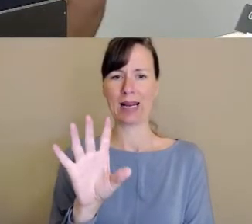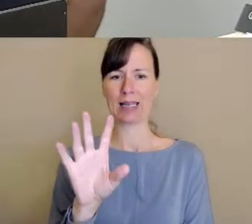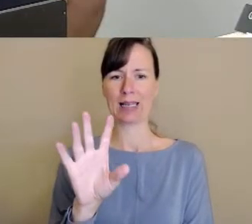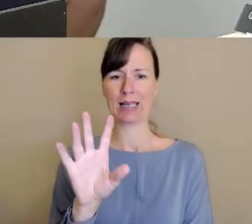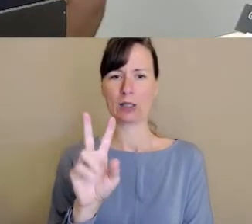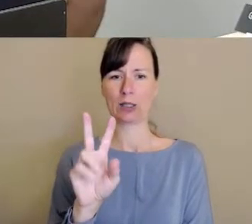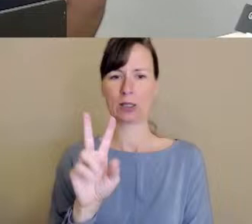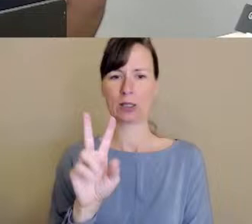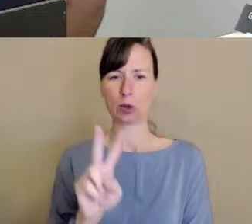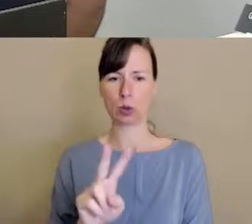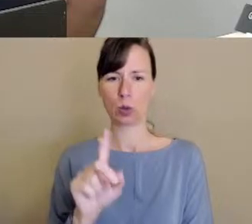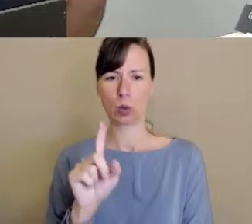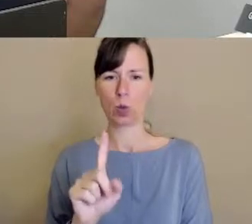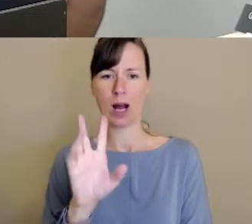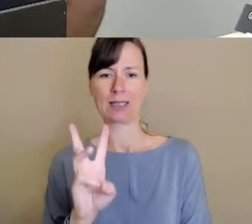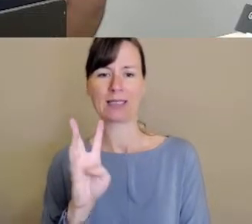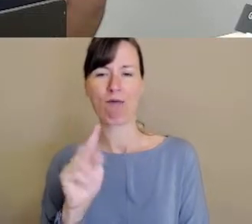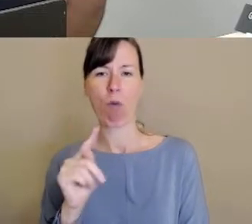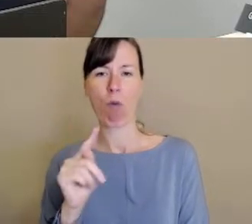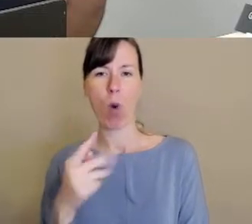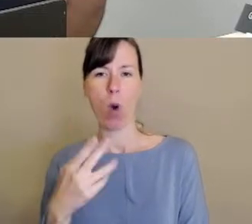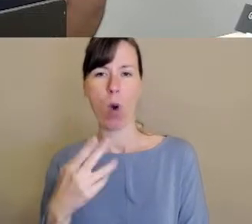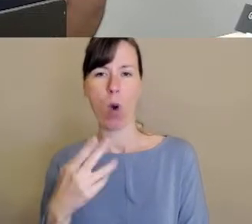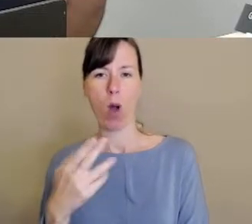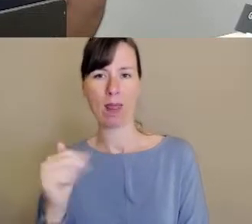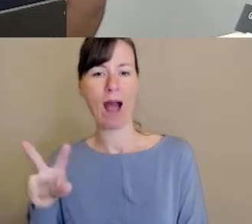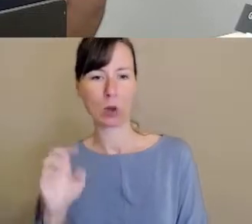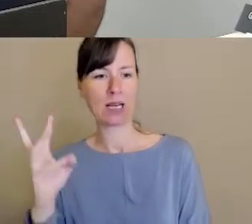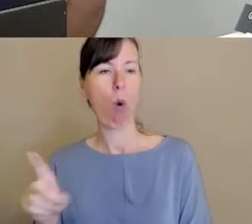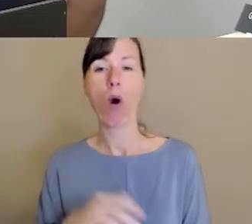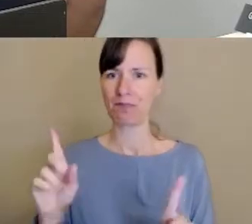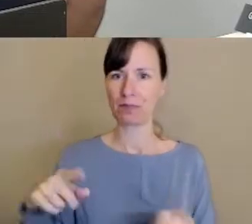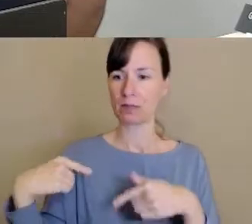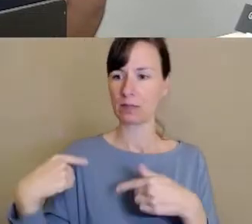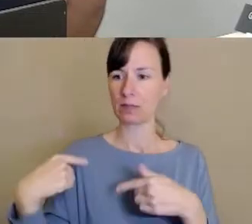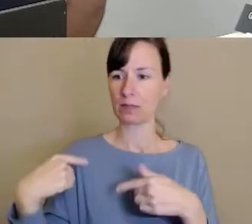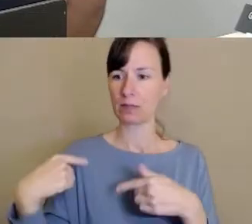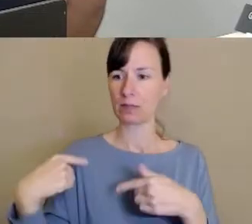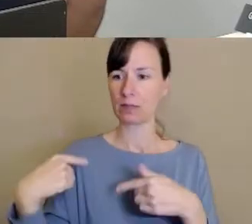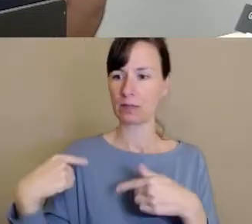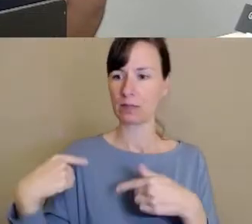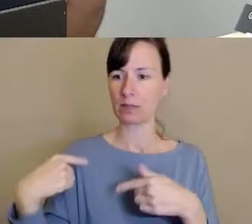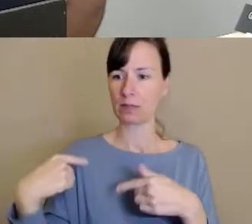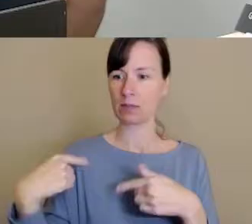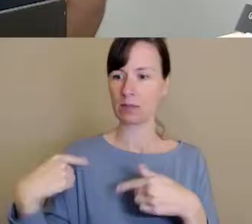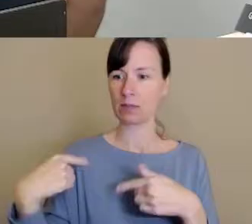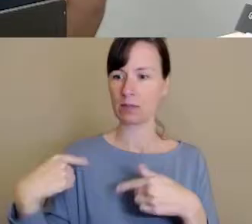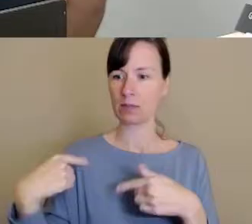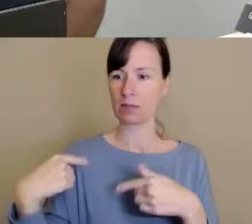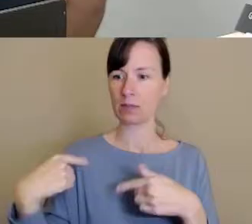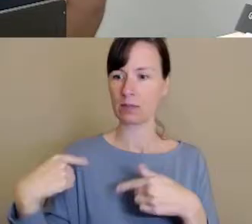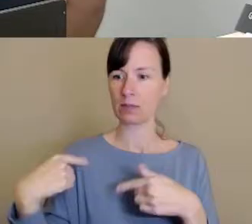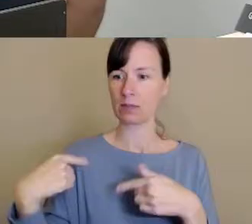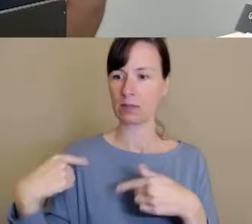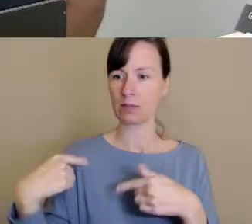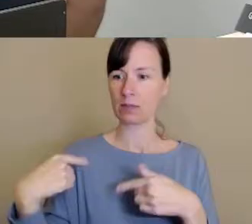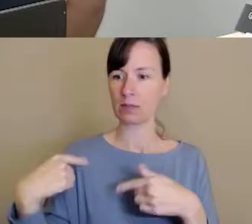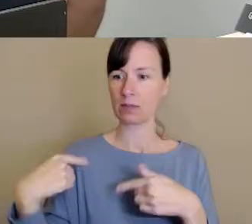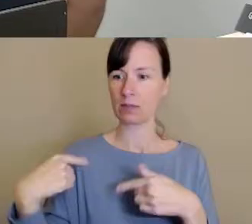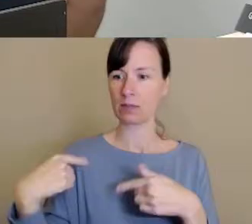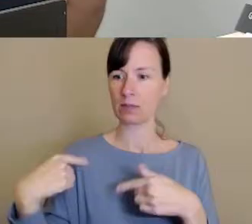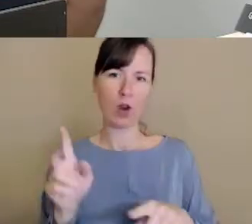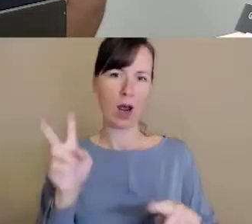for one another and stepping up when it matters. Gabe Horkler is one of those neighbors. Living nearby, I've